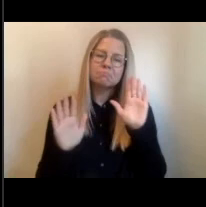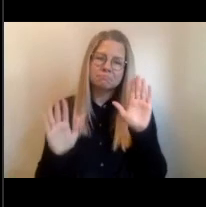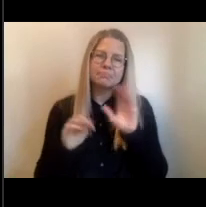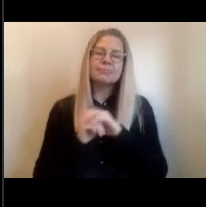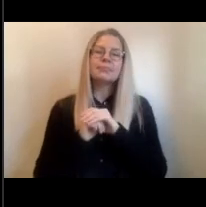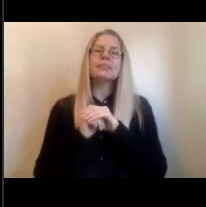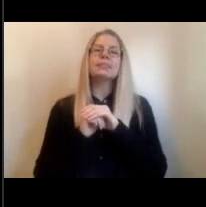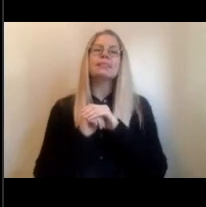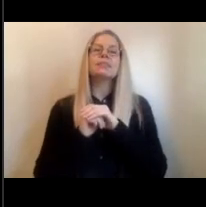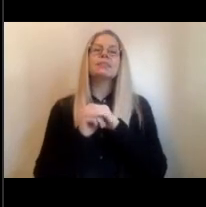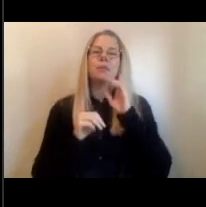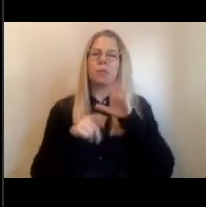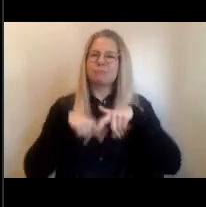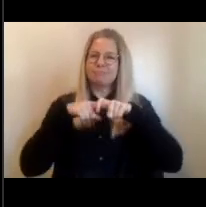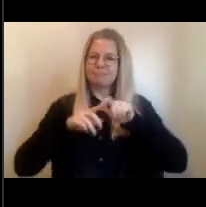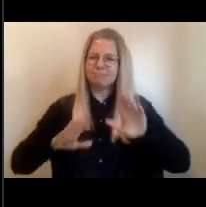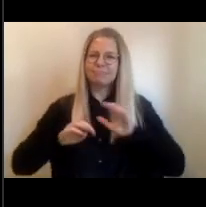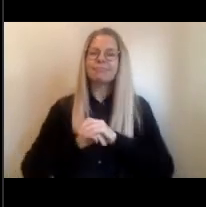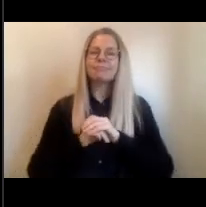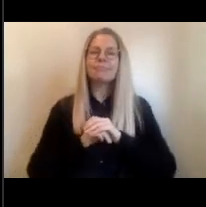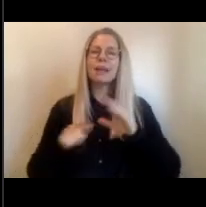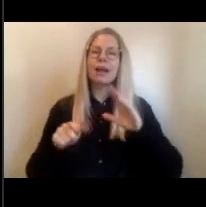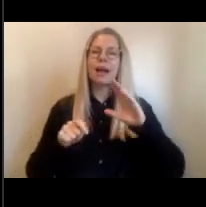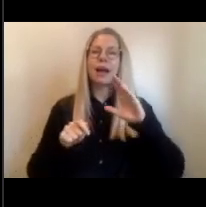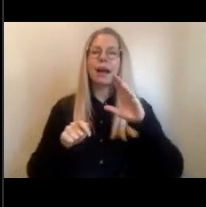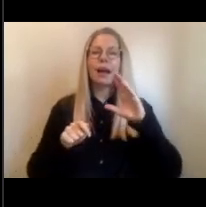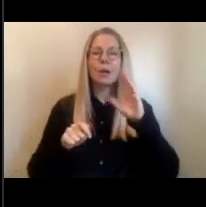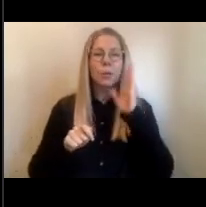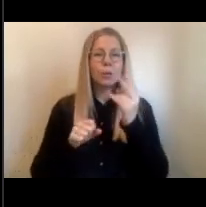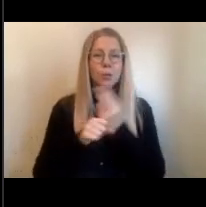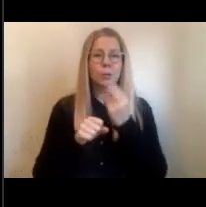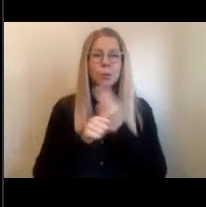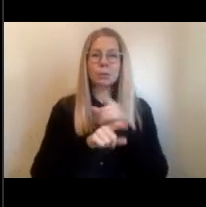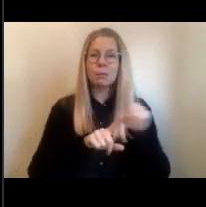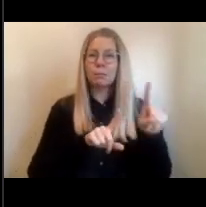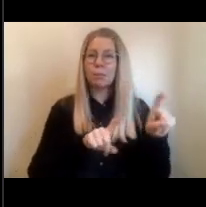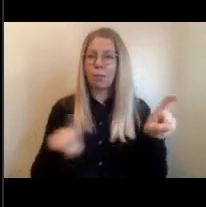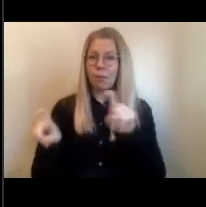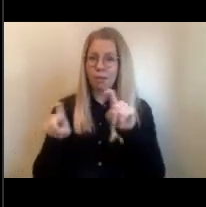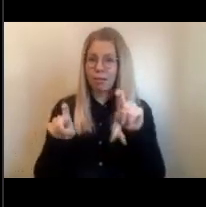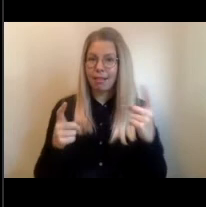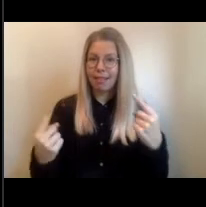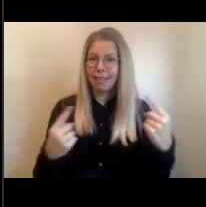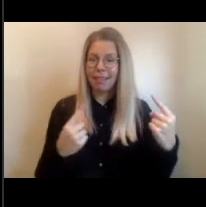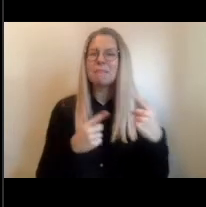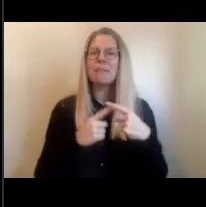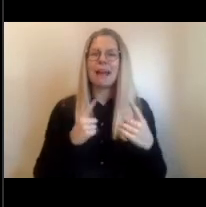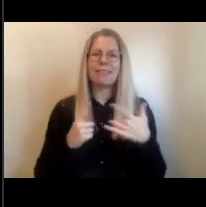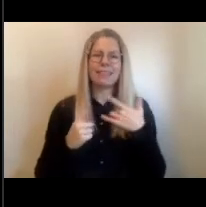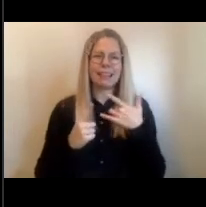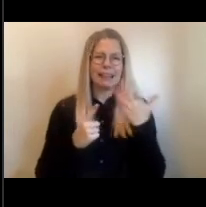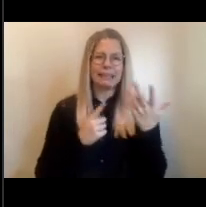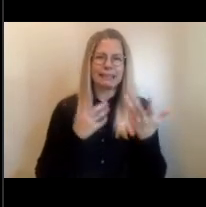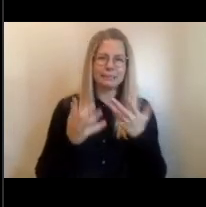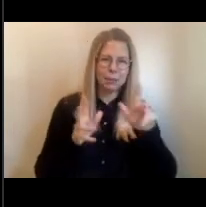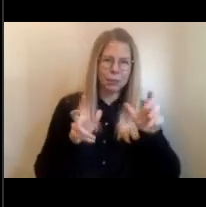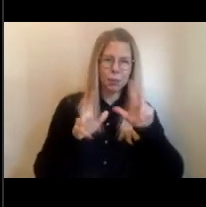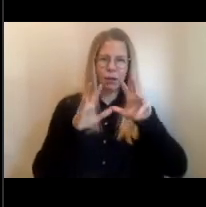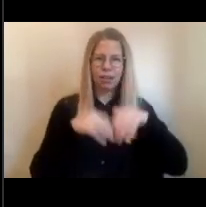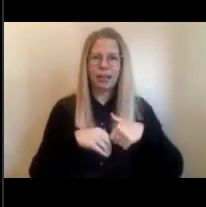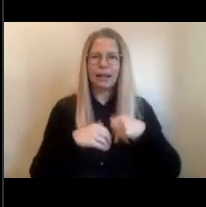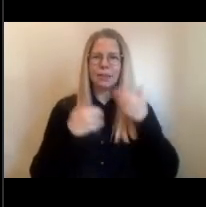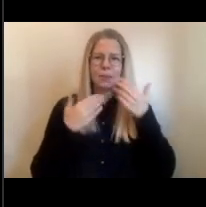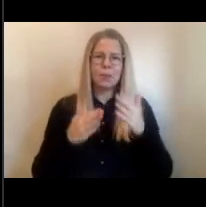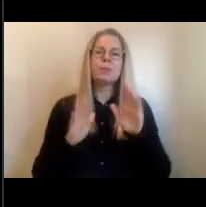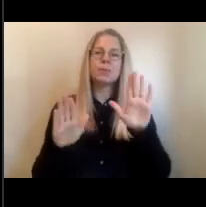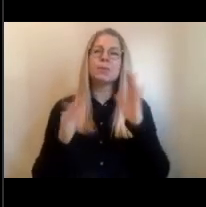that GoToWebinar is going to crash my computer. So I don't want to do that. We're going to do this old school analog style. I'd like you to get a paper